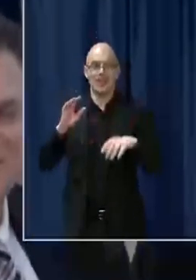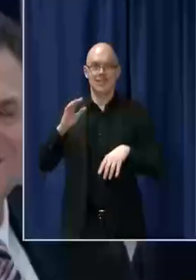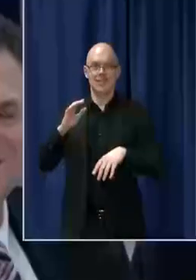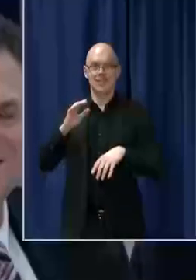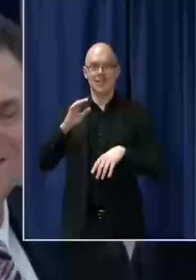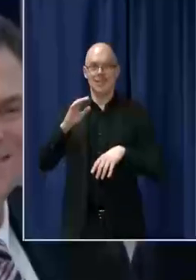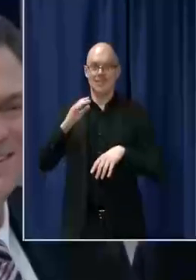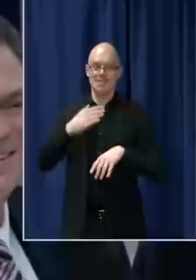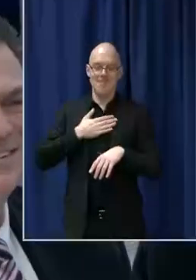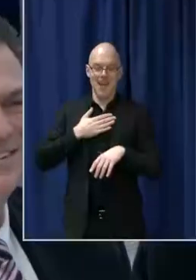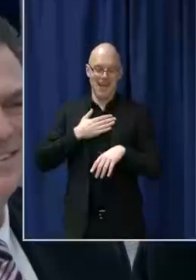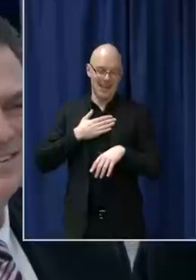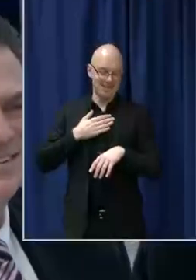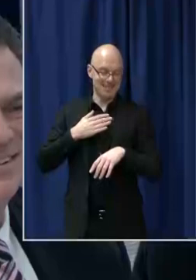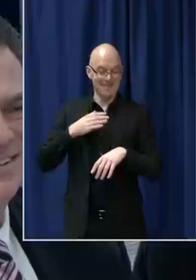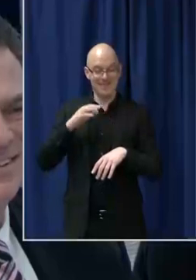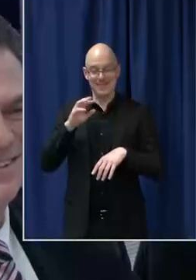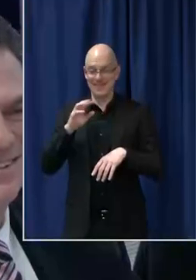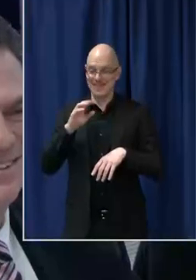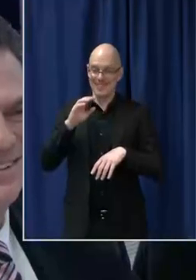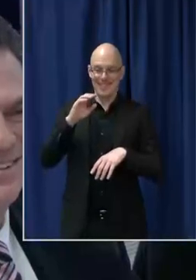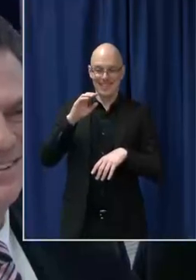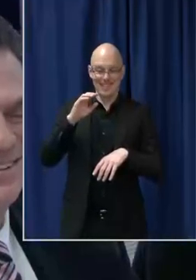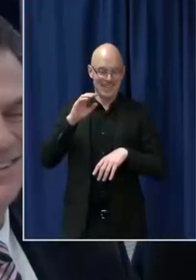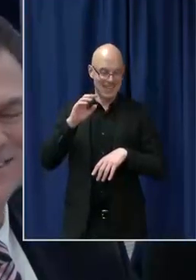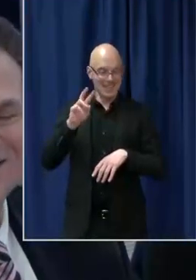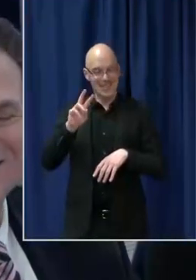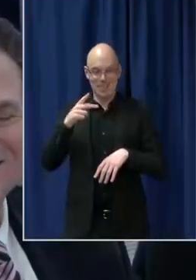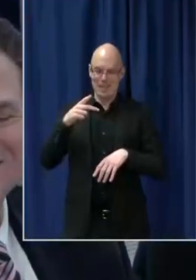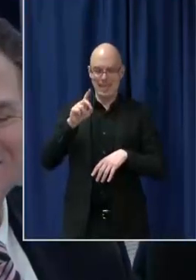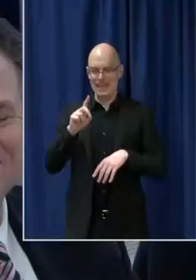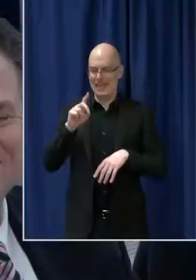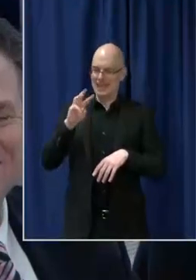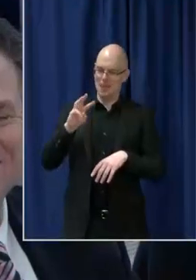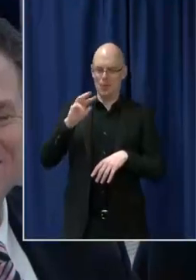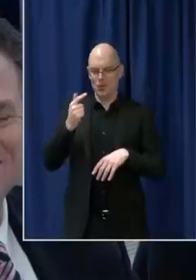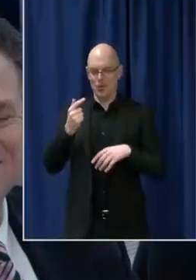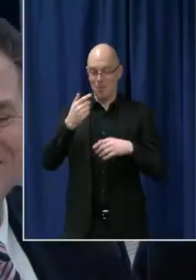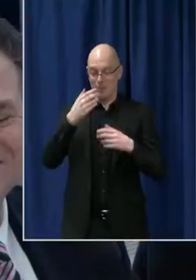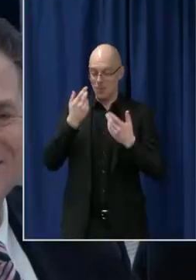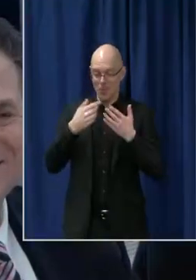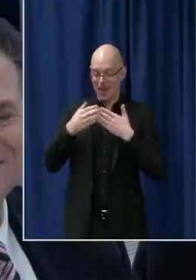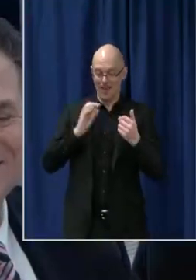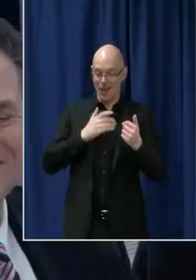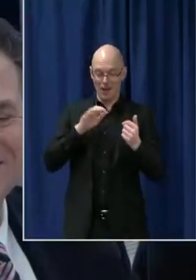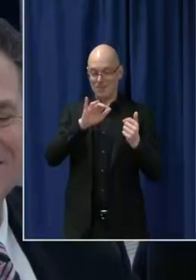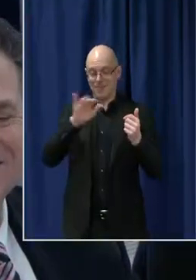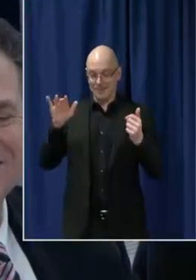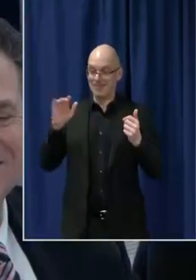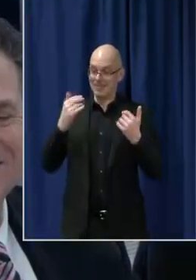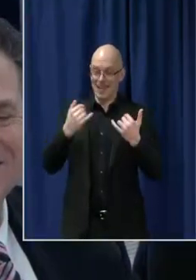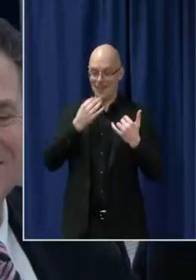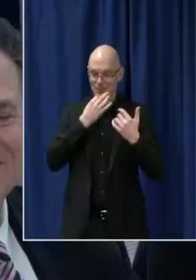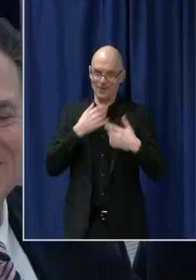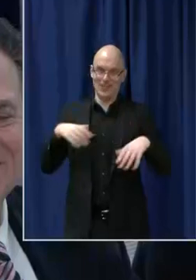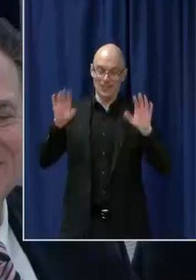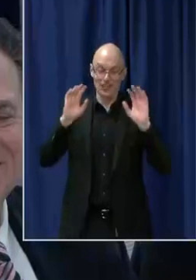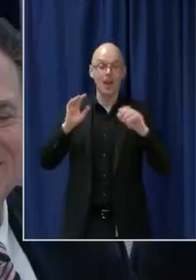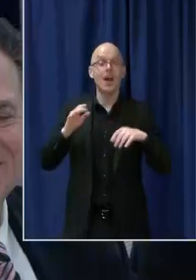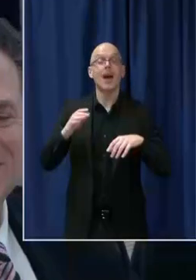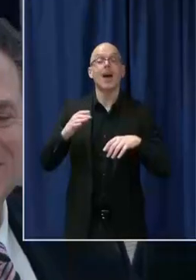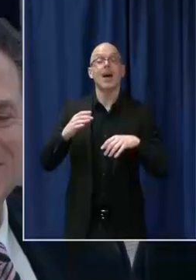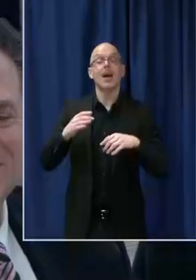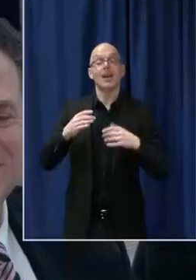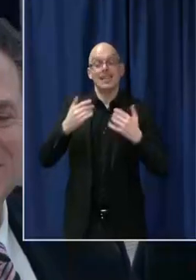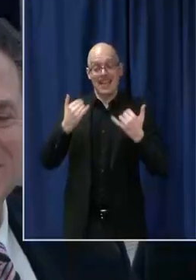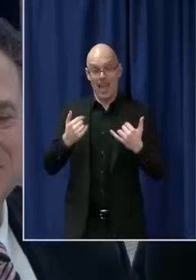ADIPWG, whatever we are, working group here, because now we're at the point of taking a full vote on the